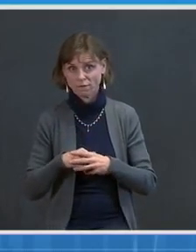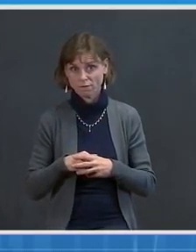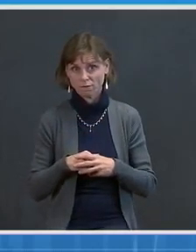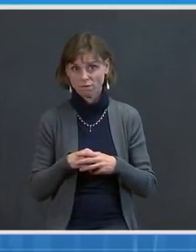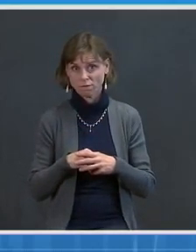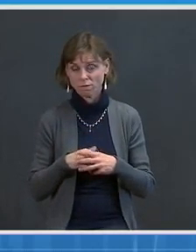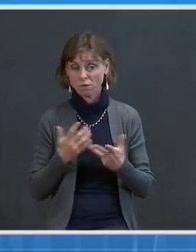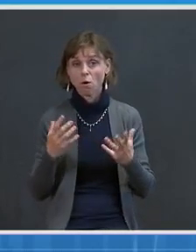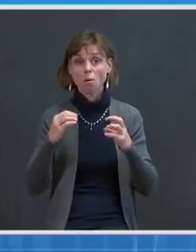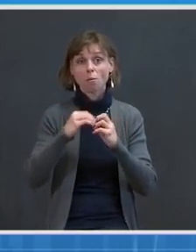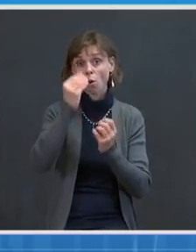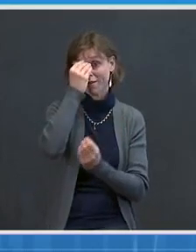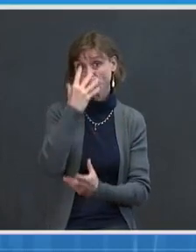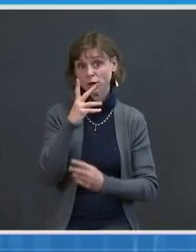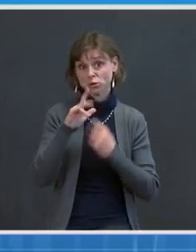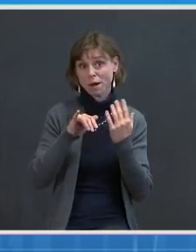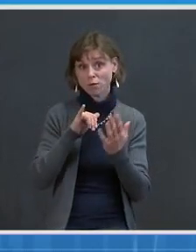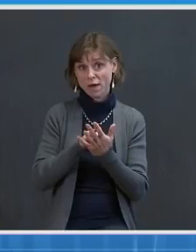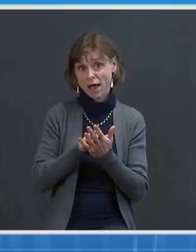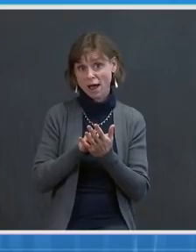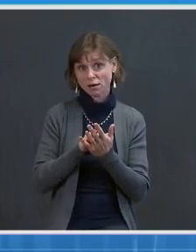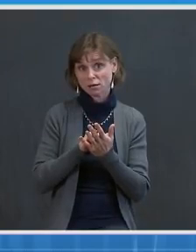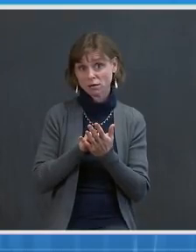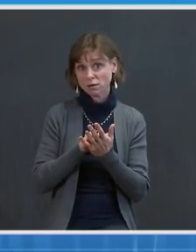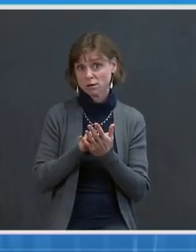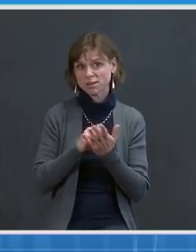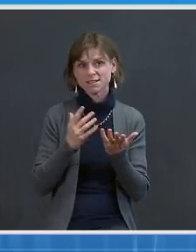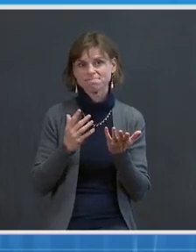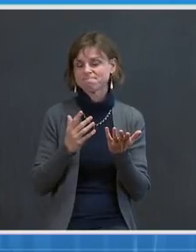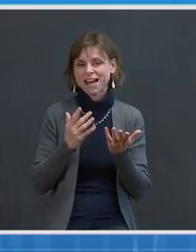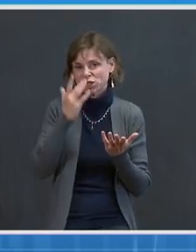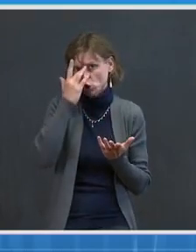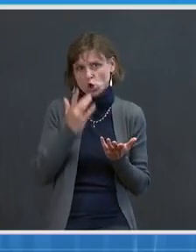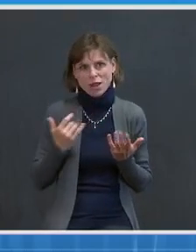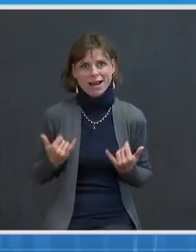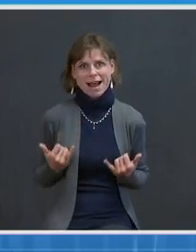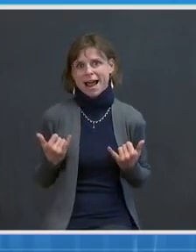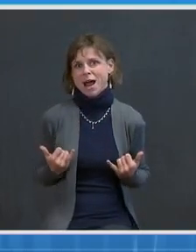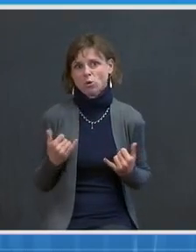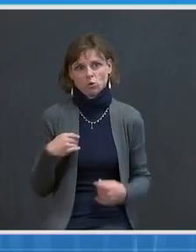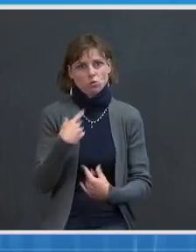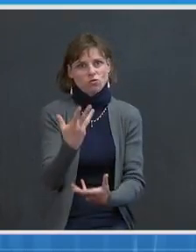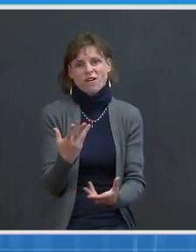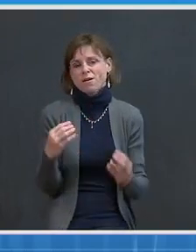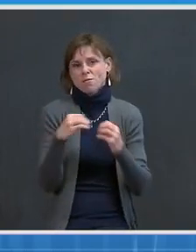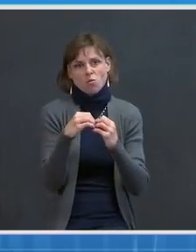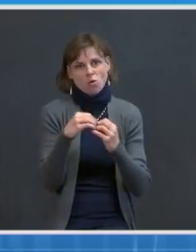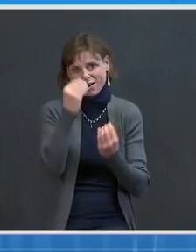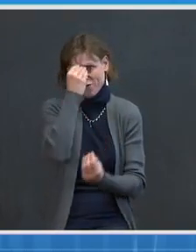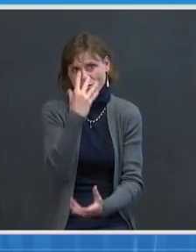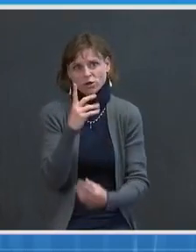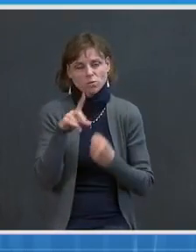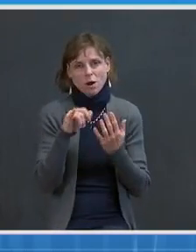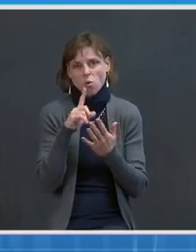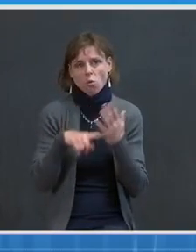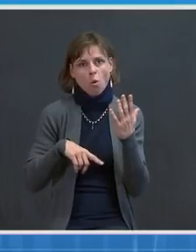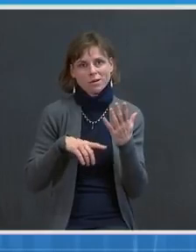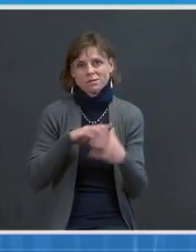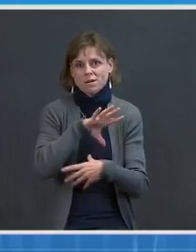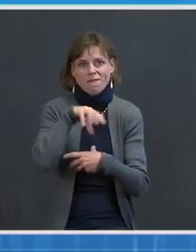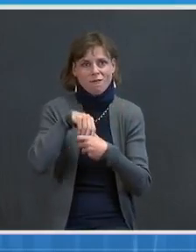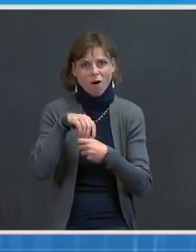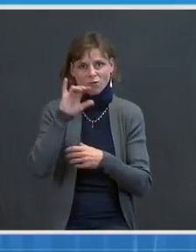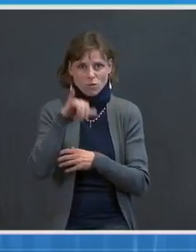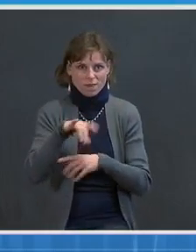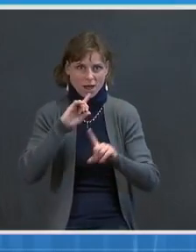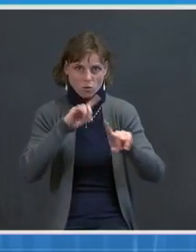more details about that. It's too premature to provide you more details about what the content of that is